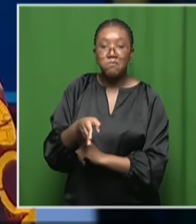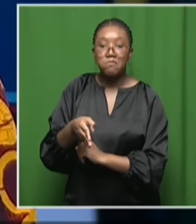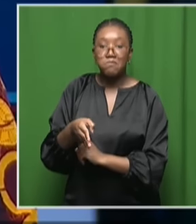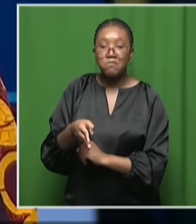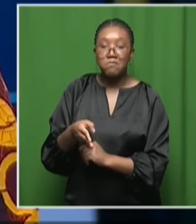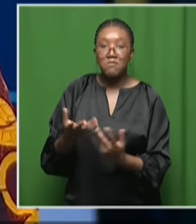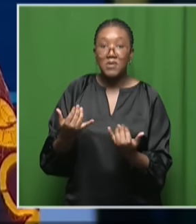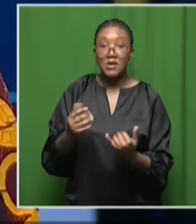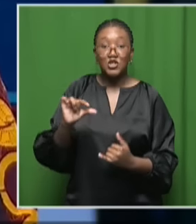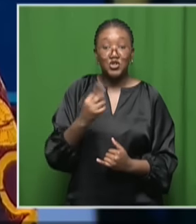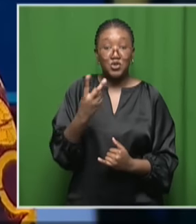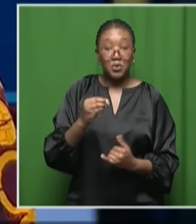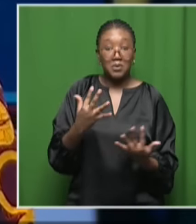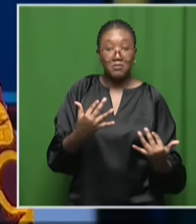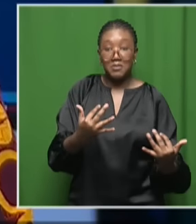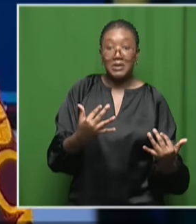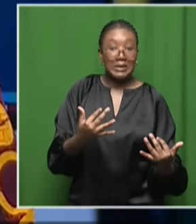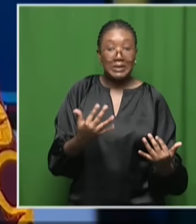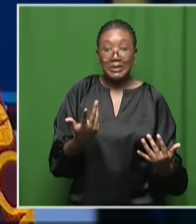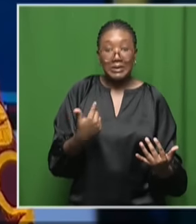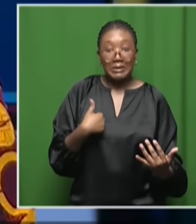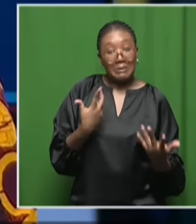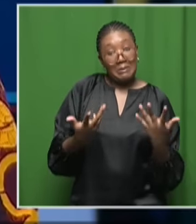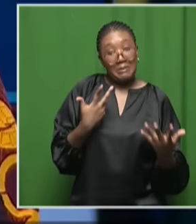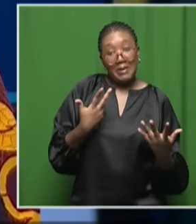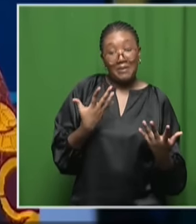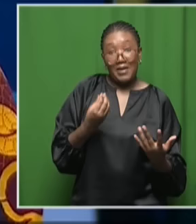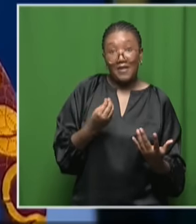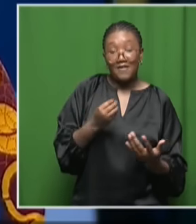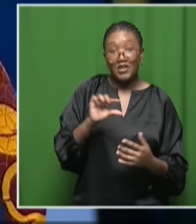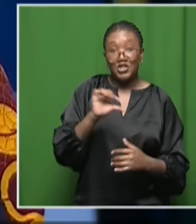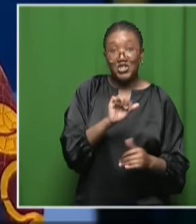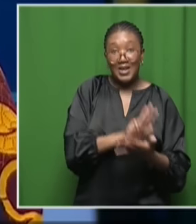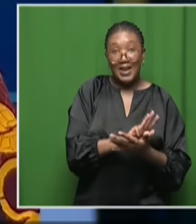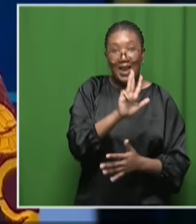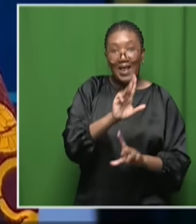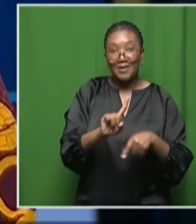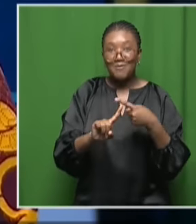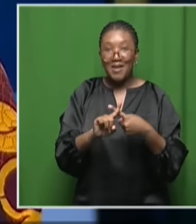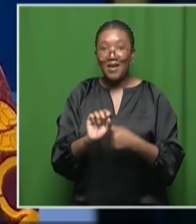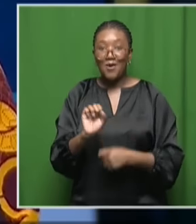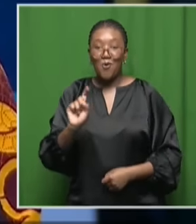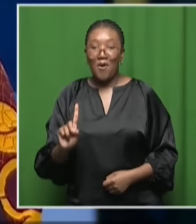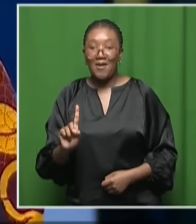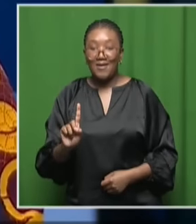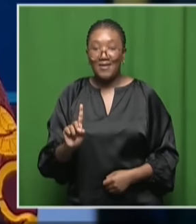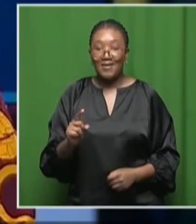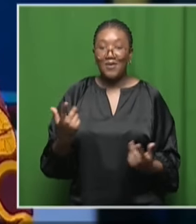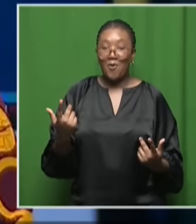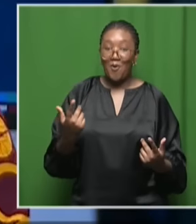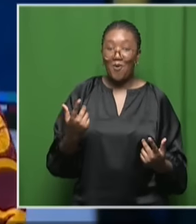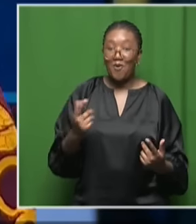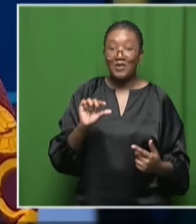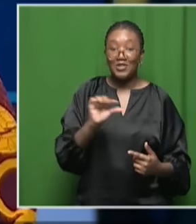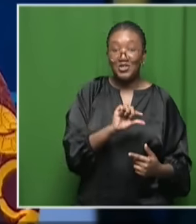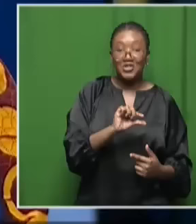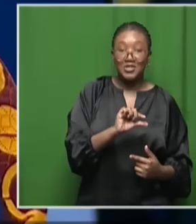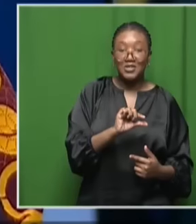a G20, we'll probably have a G19 plus one, a G19 members plus Argentina, and then